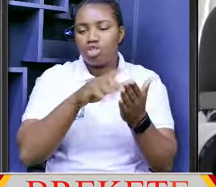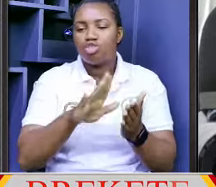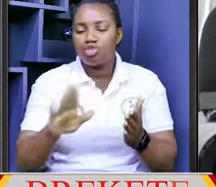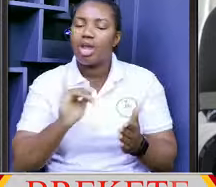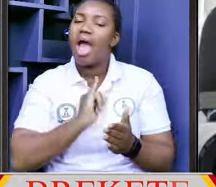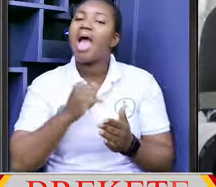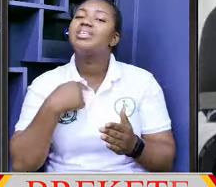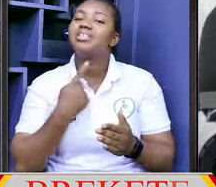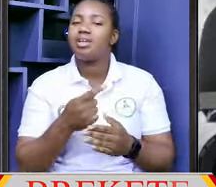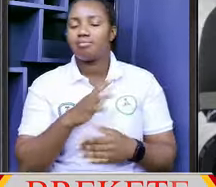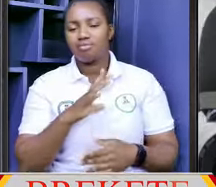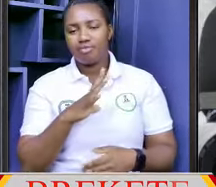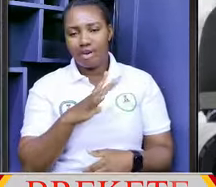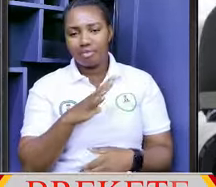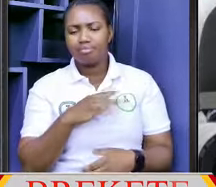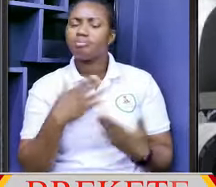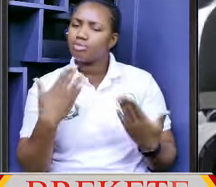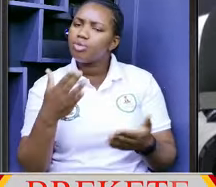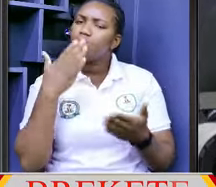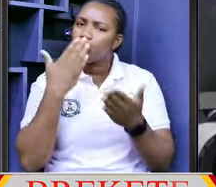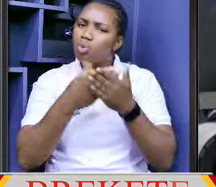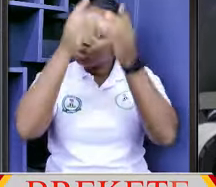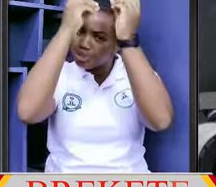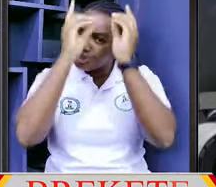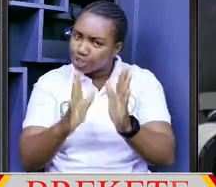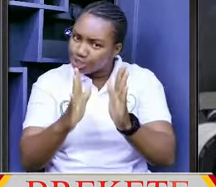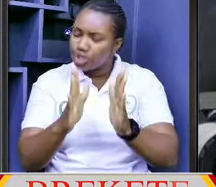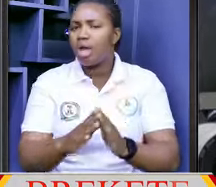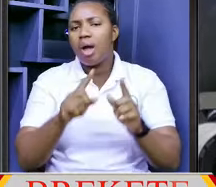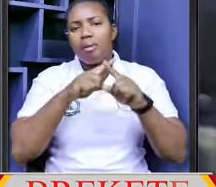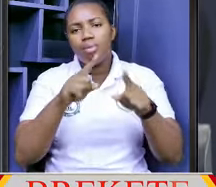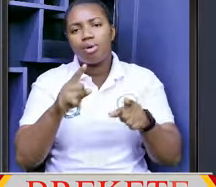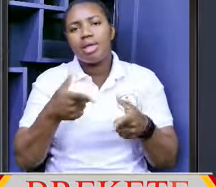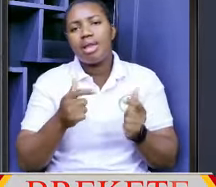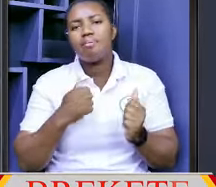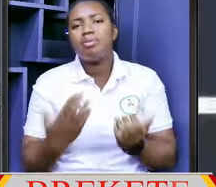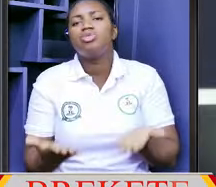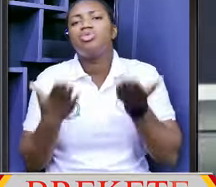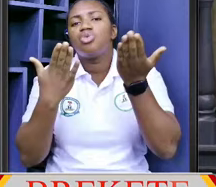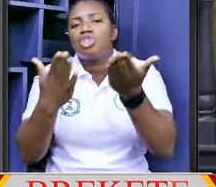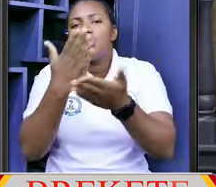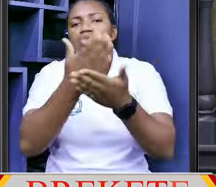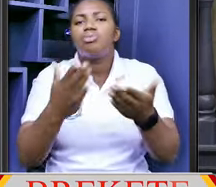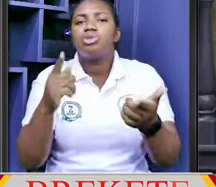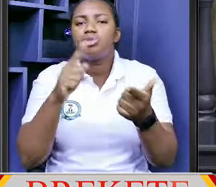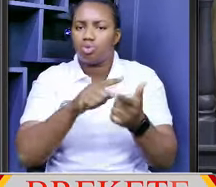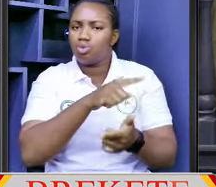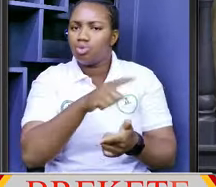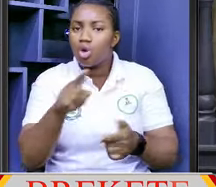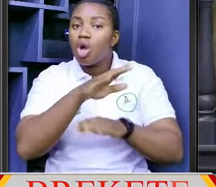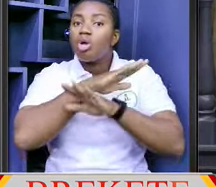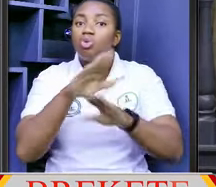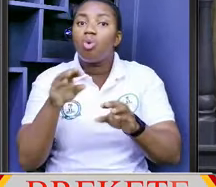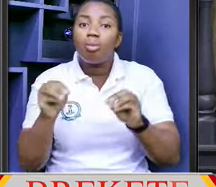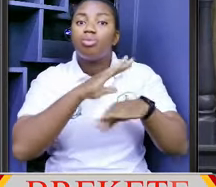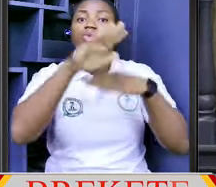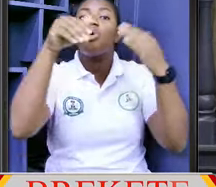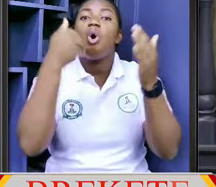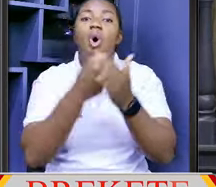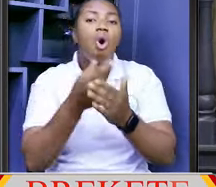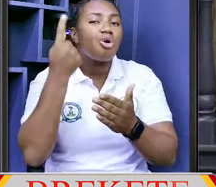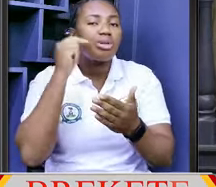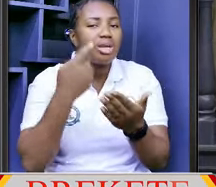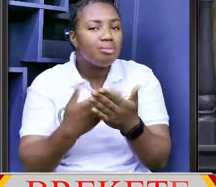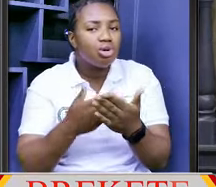fine. It's a very nice decision. But let me say something to you. don't put all the money